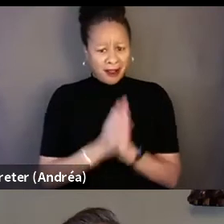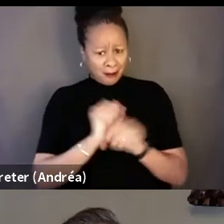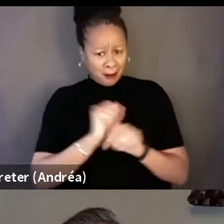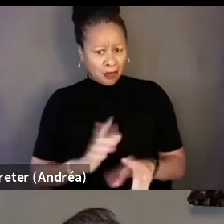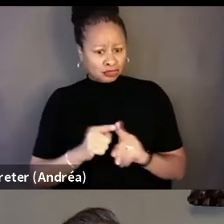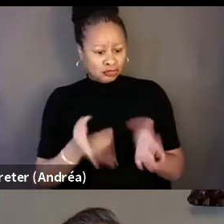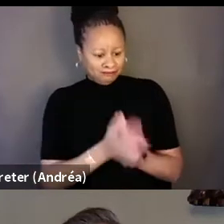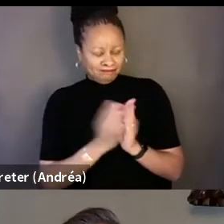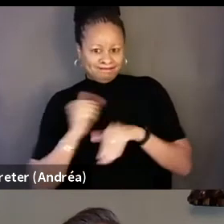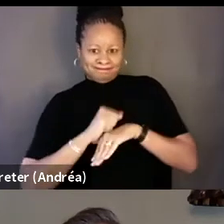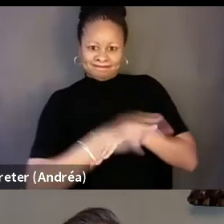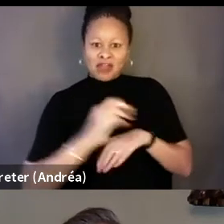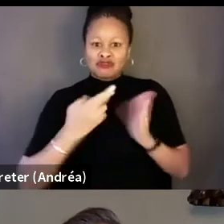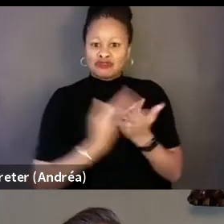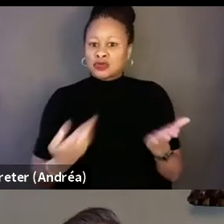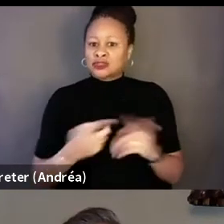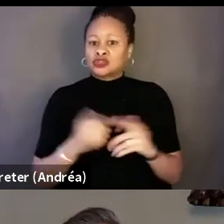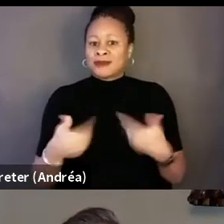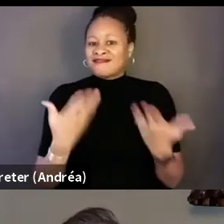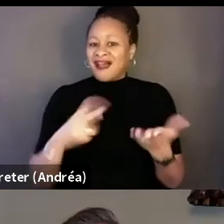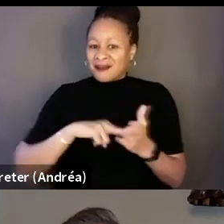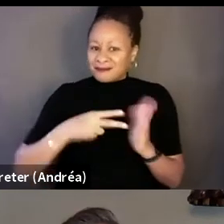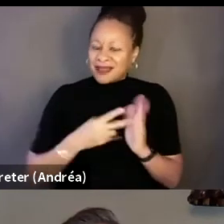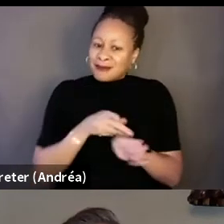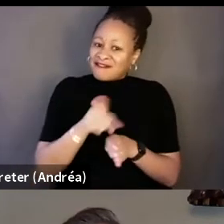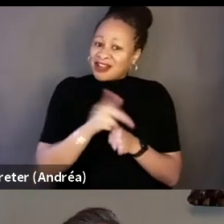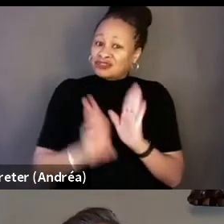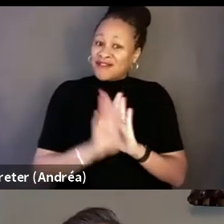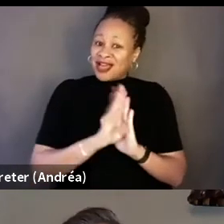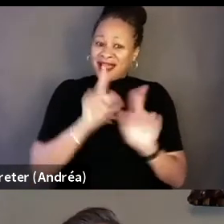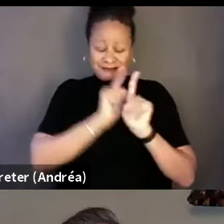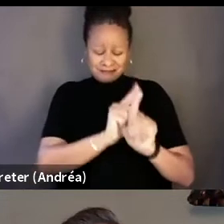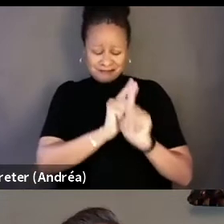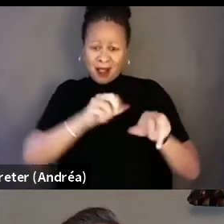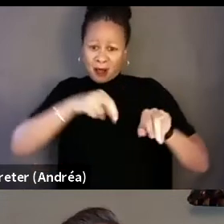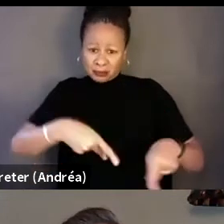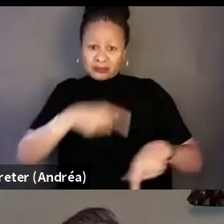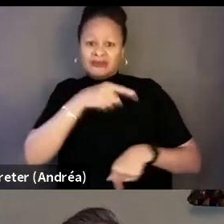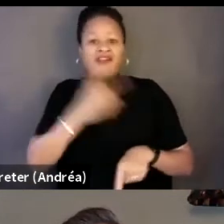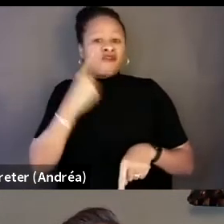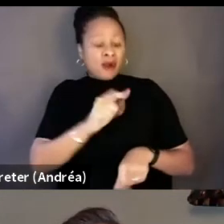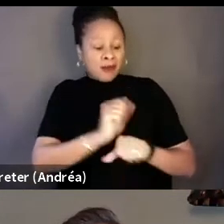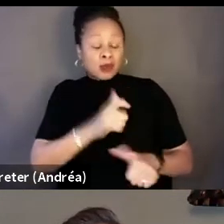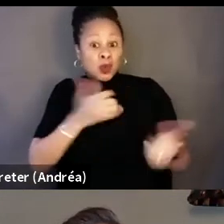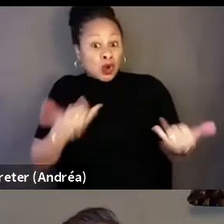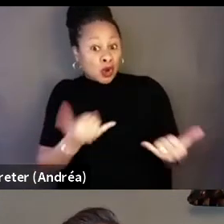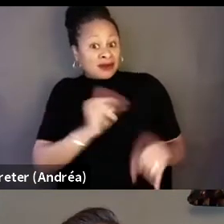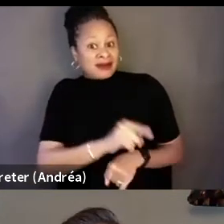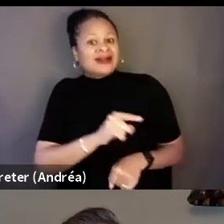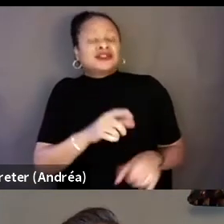devote resources to provide meaningful professional development and mentorship opportunities for their employees,